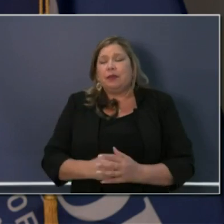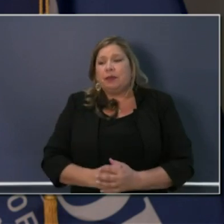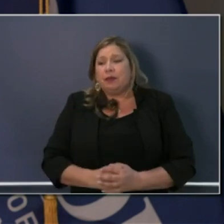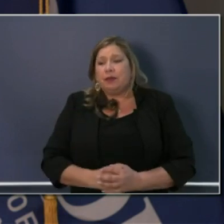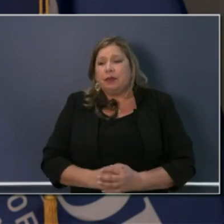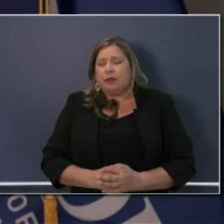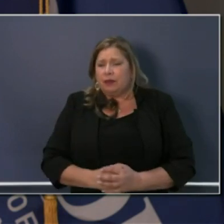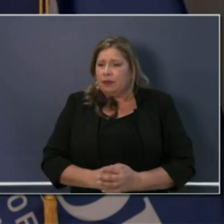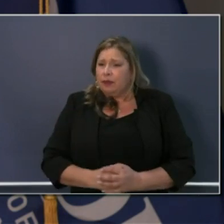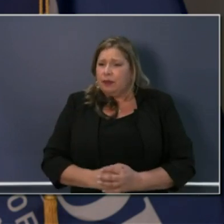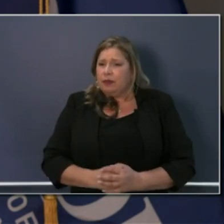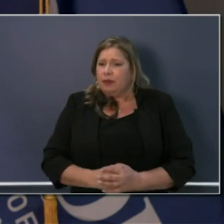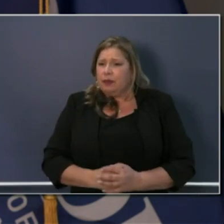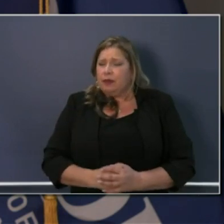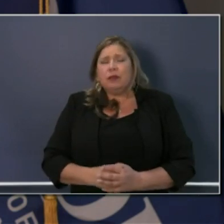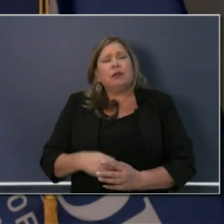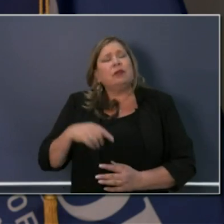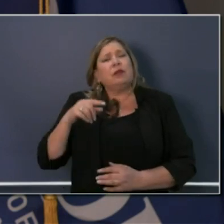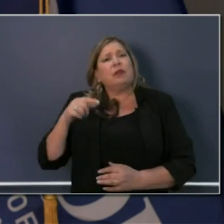making sure.